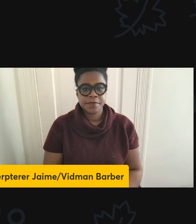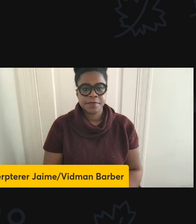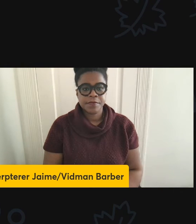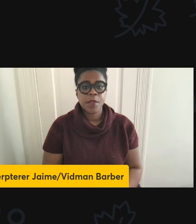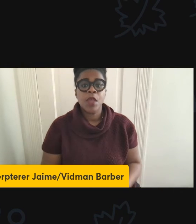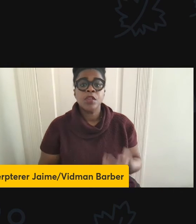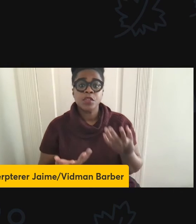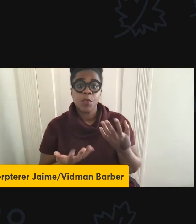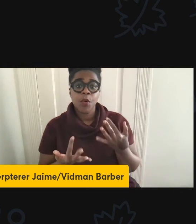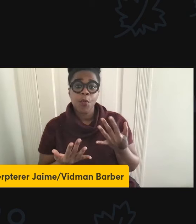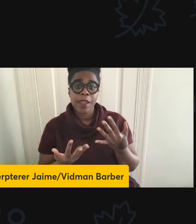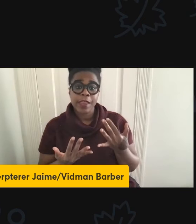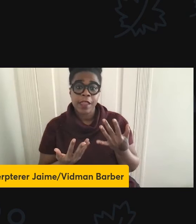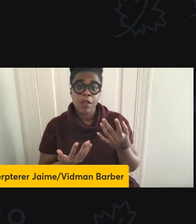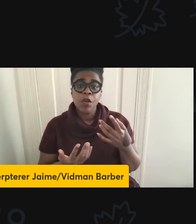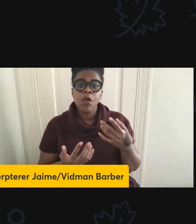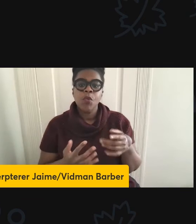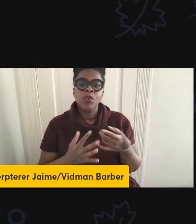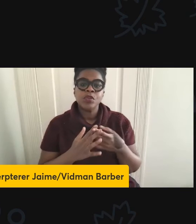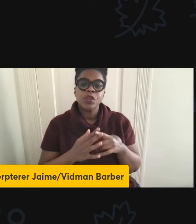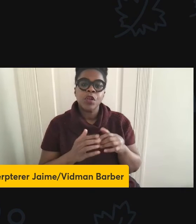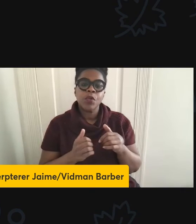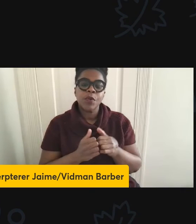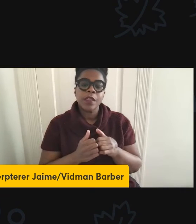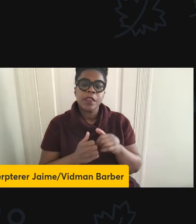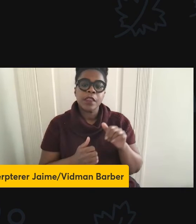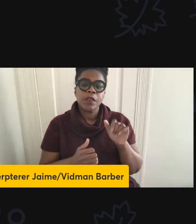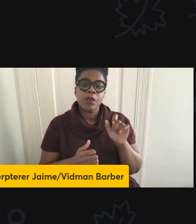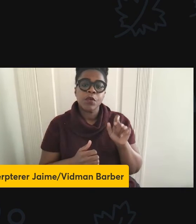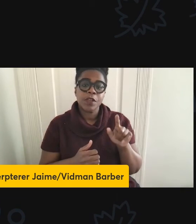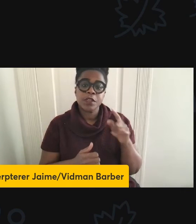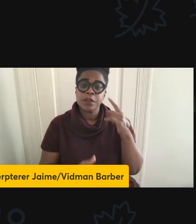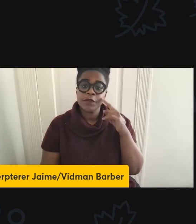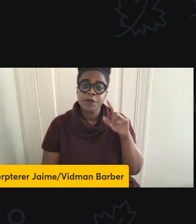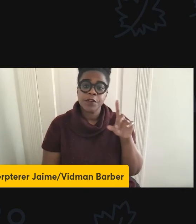Okay, while we're waiting, I think we'll start with a couple questions for Dr. Barr